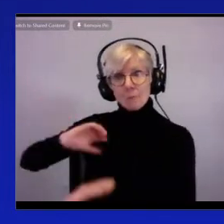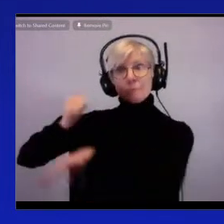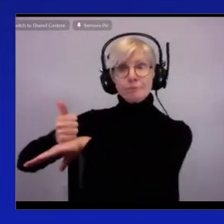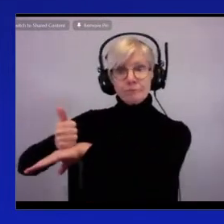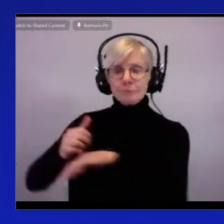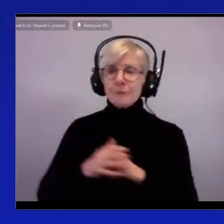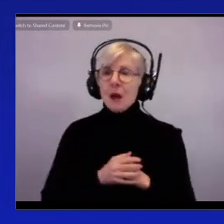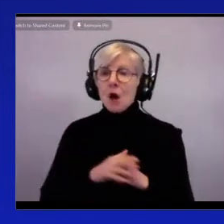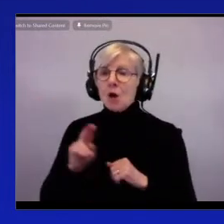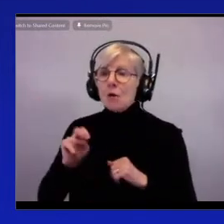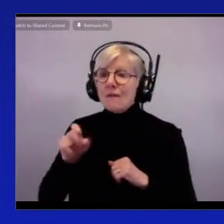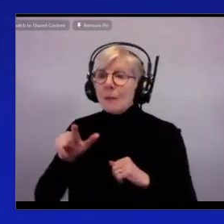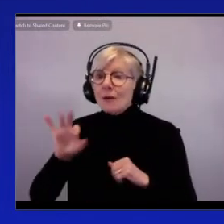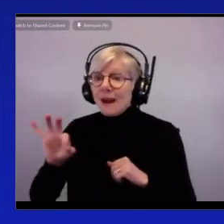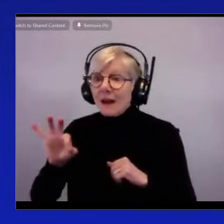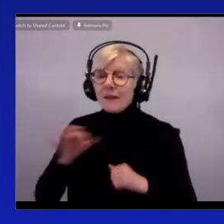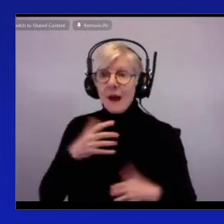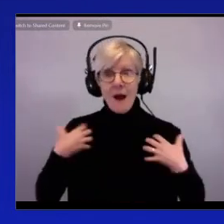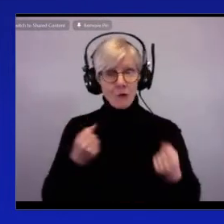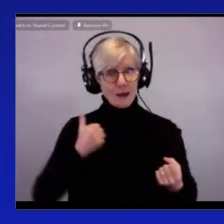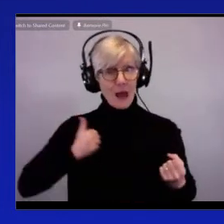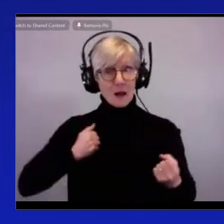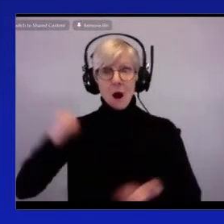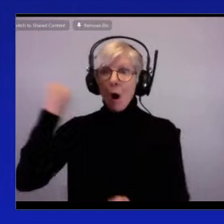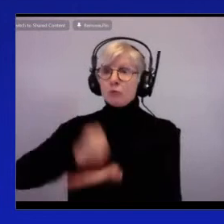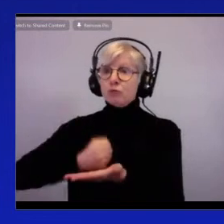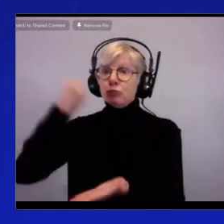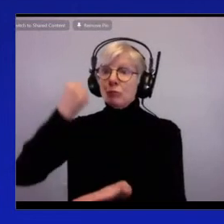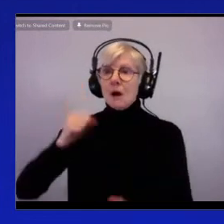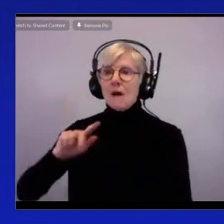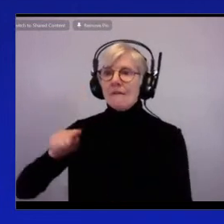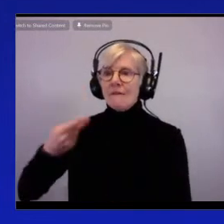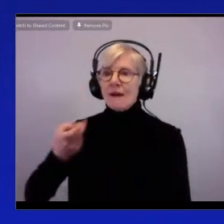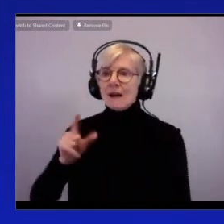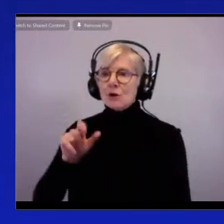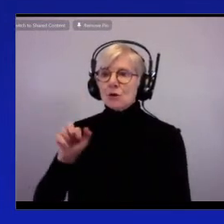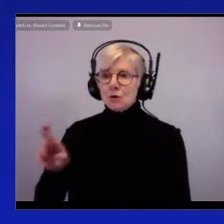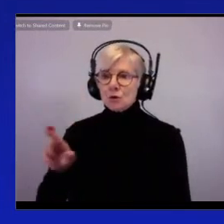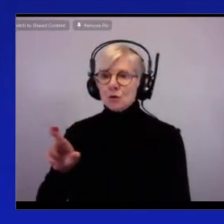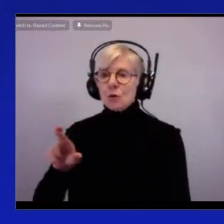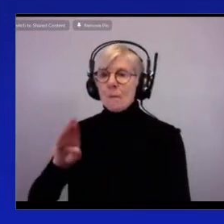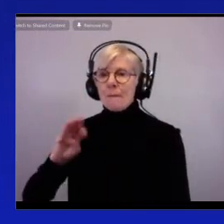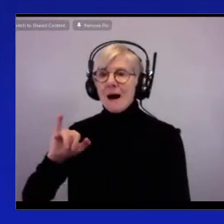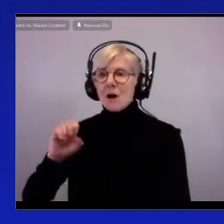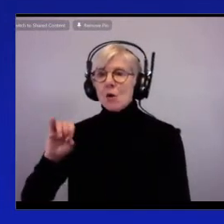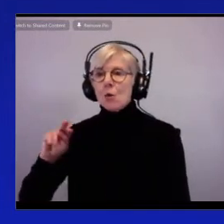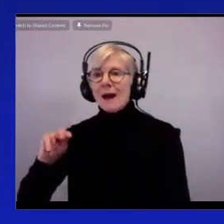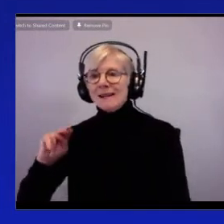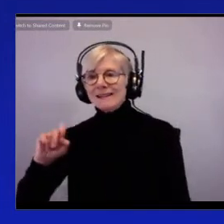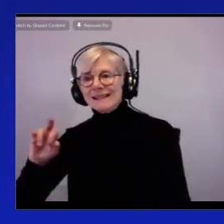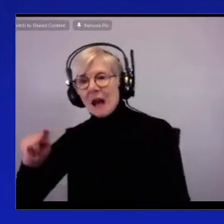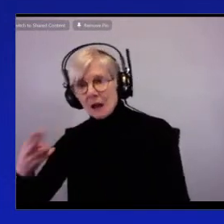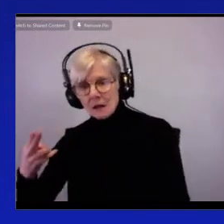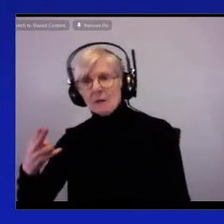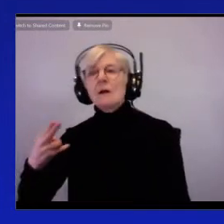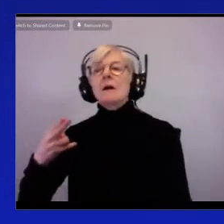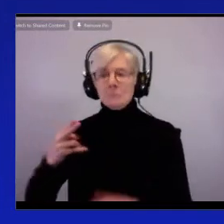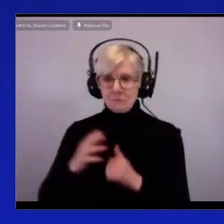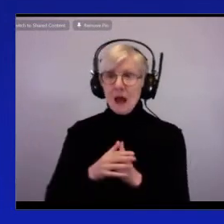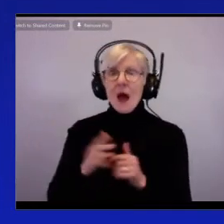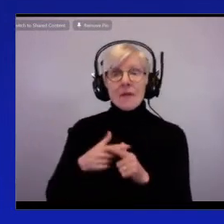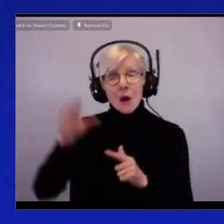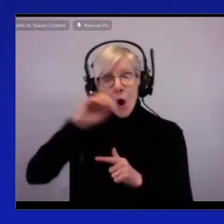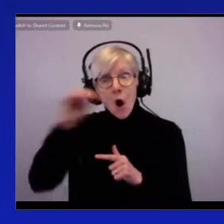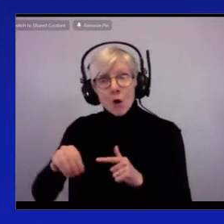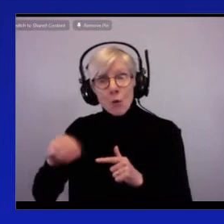9th, Health Canada approved Pfizer-BioNTech COVID-19 vaccine, And soon after, the Ottawa Hospital was selected as